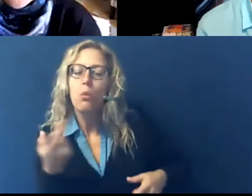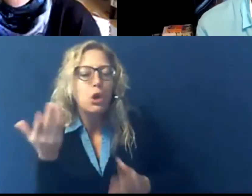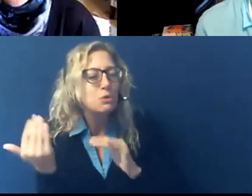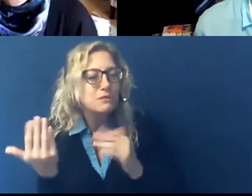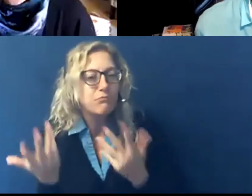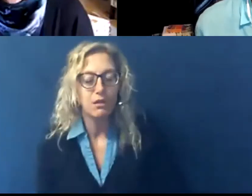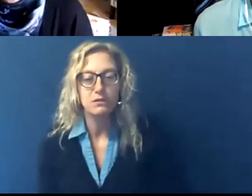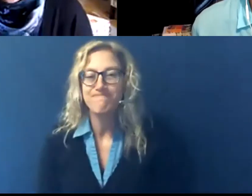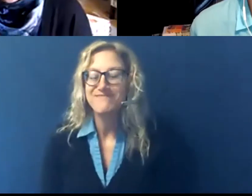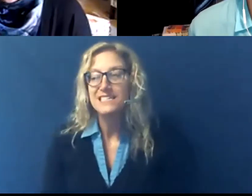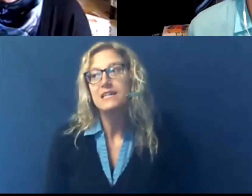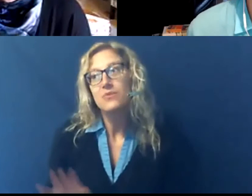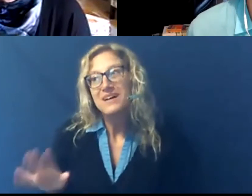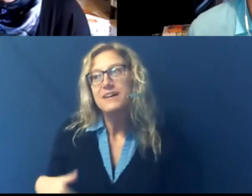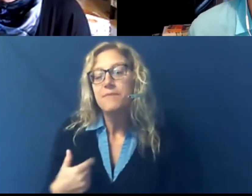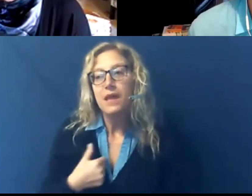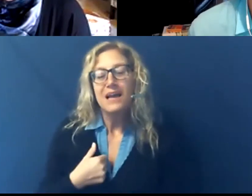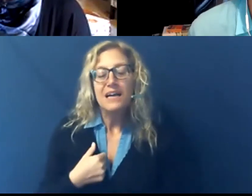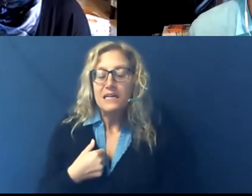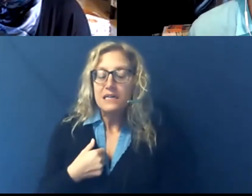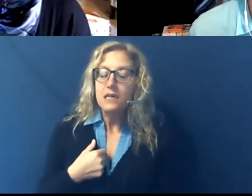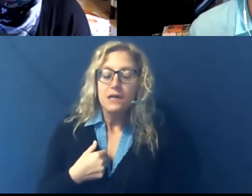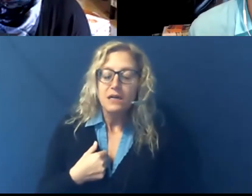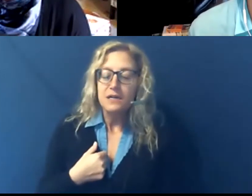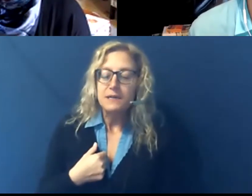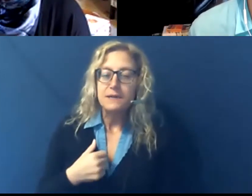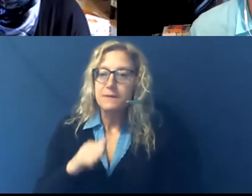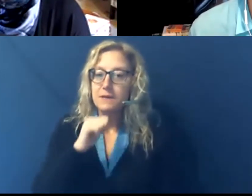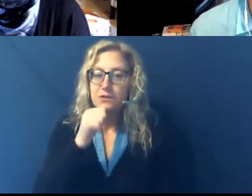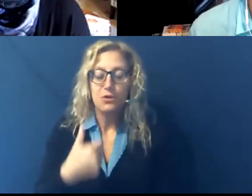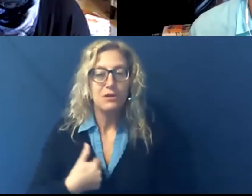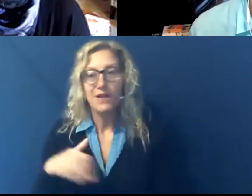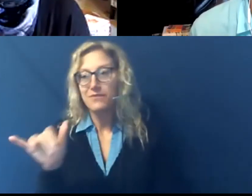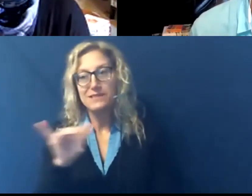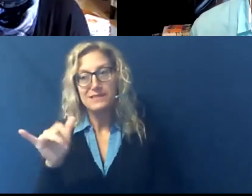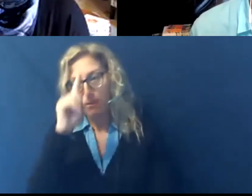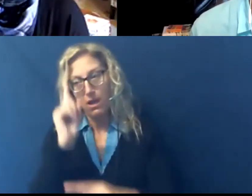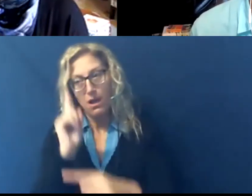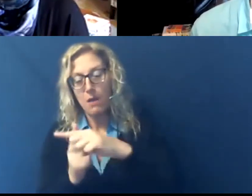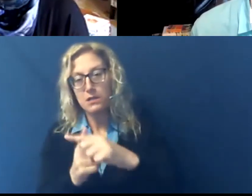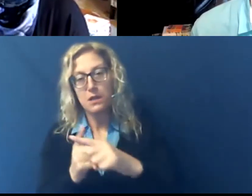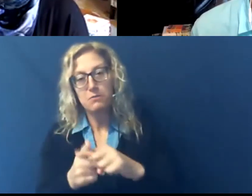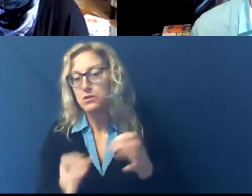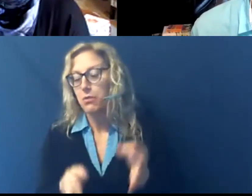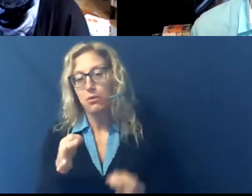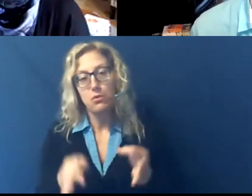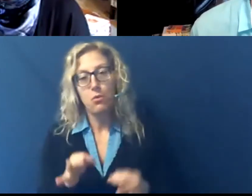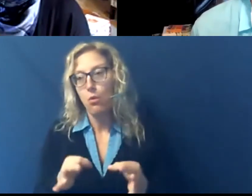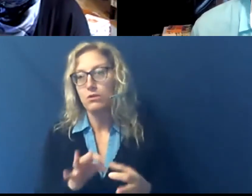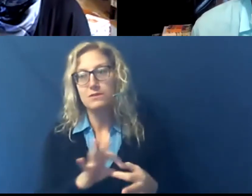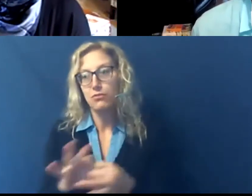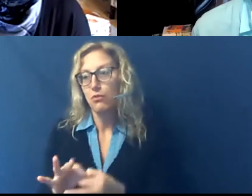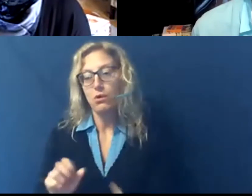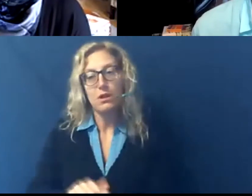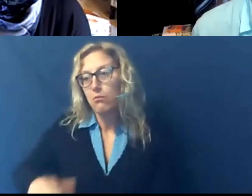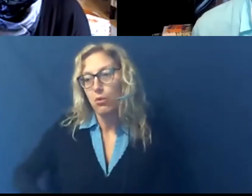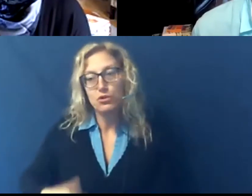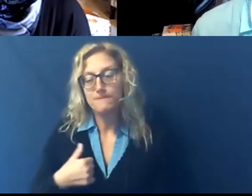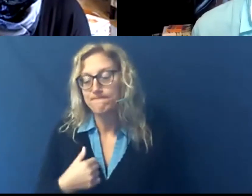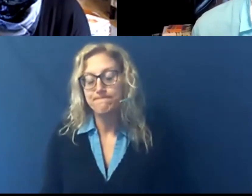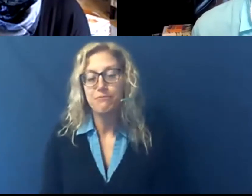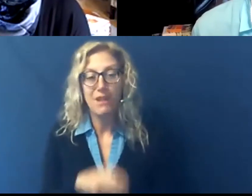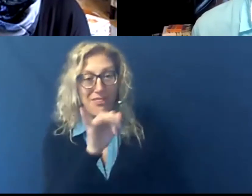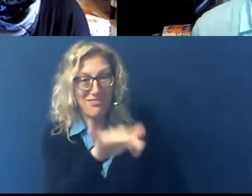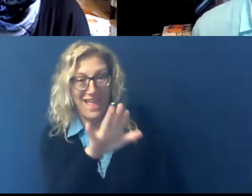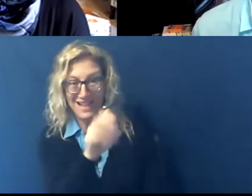I will say that I don't have the same optimism about the court and when it comes to abortion. The case you're